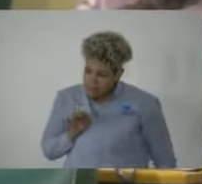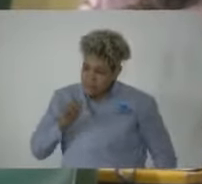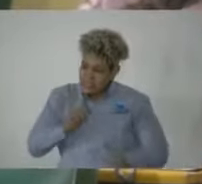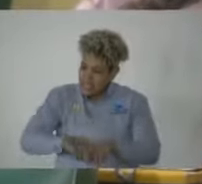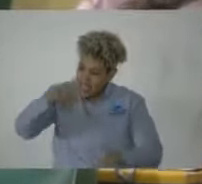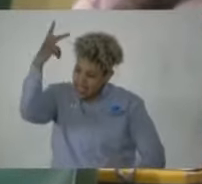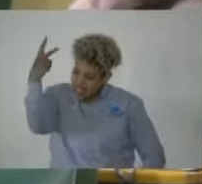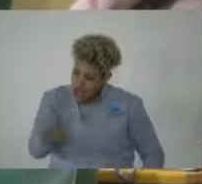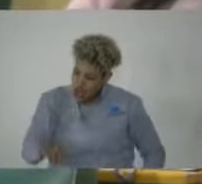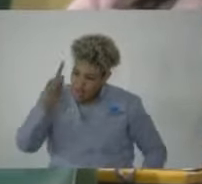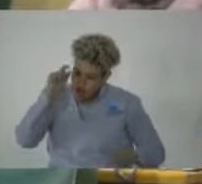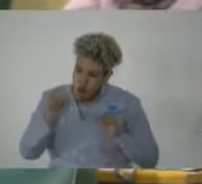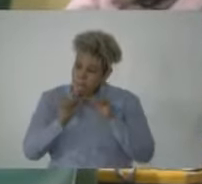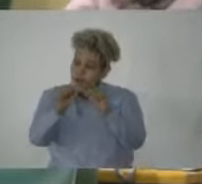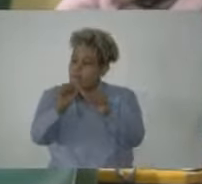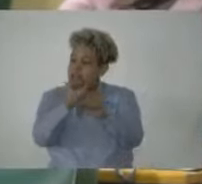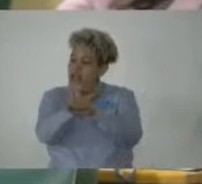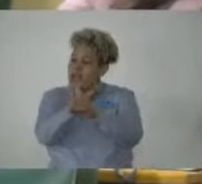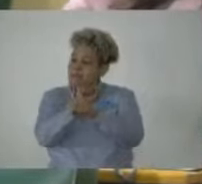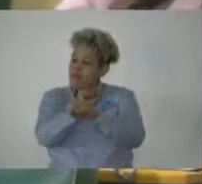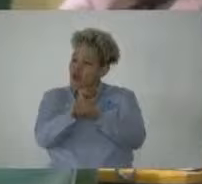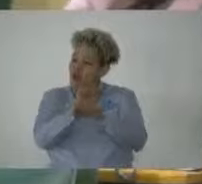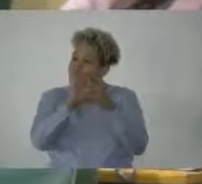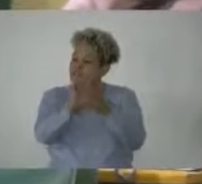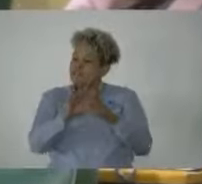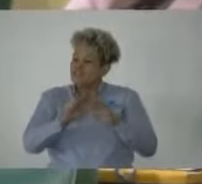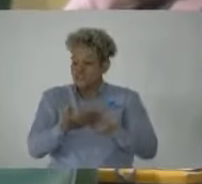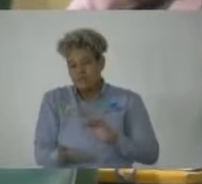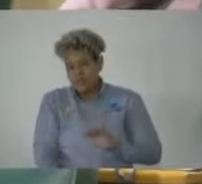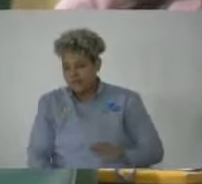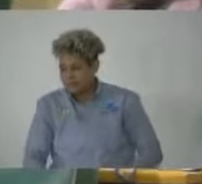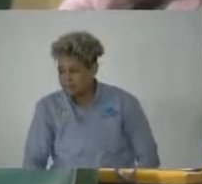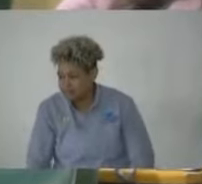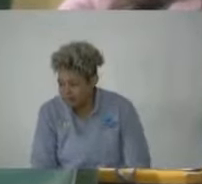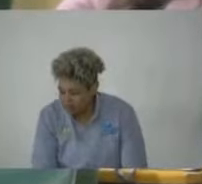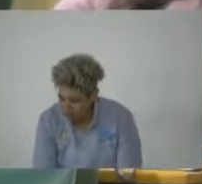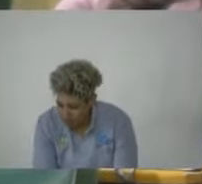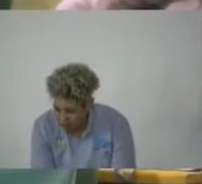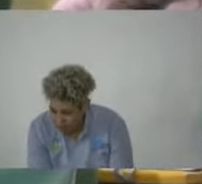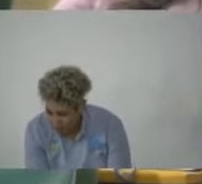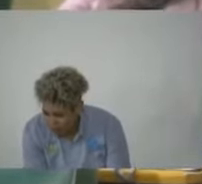for permanent employment, Madam Speaker.